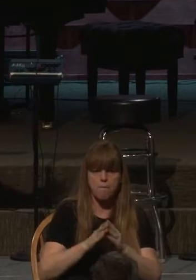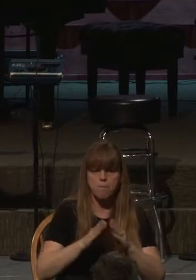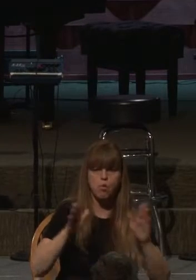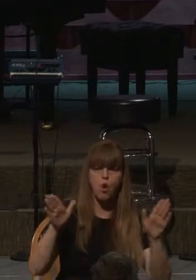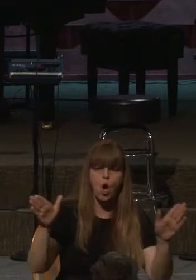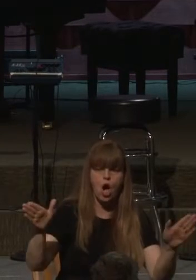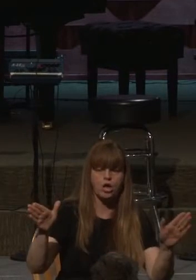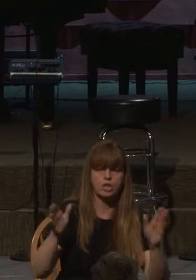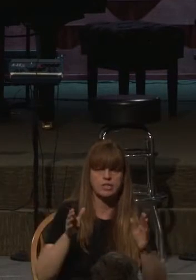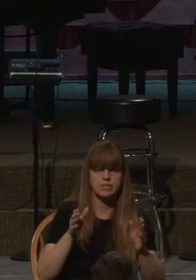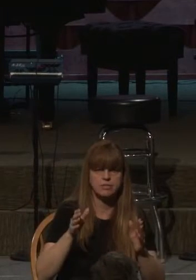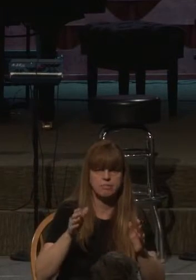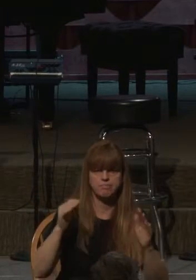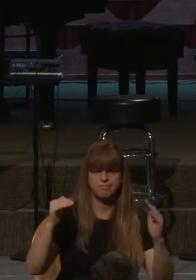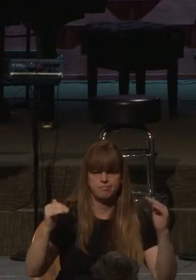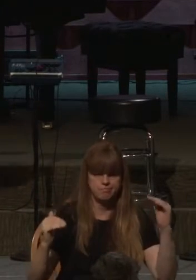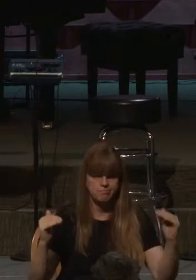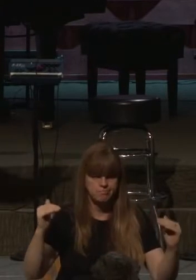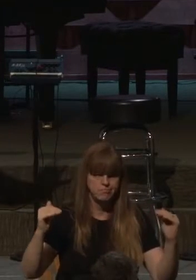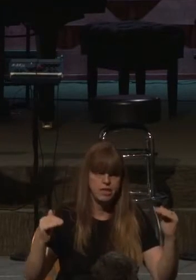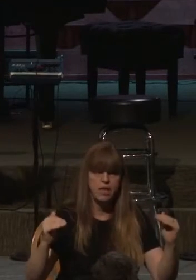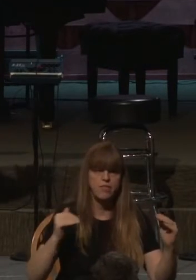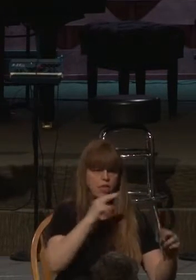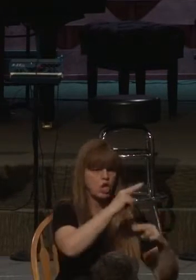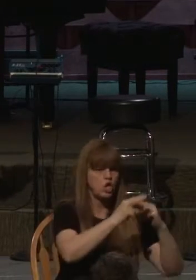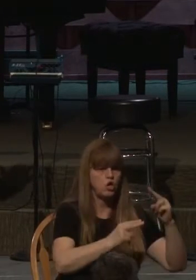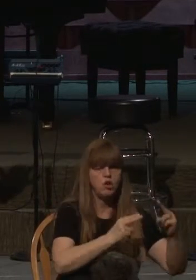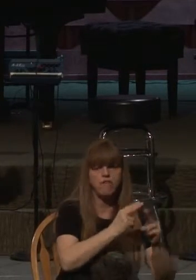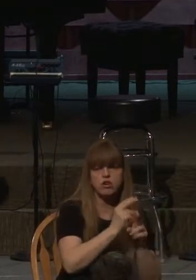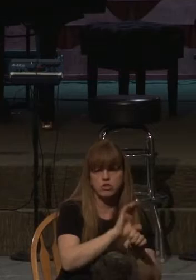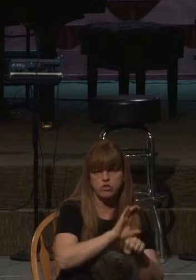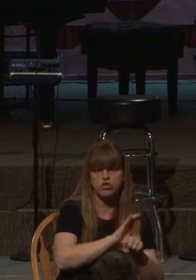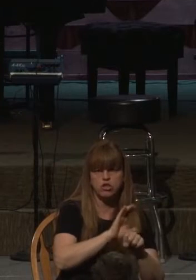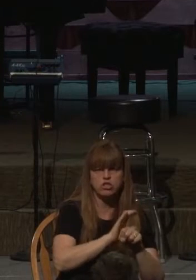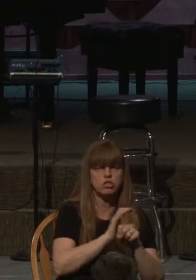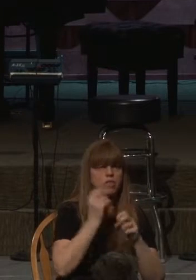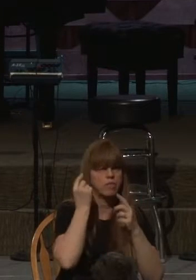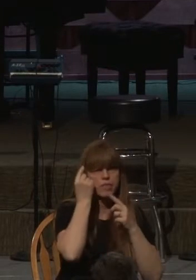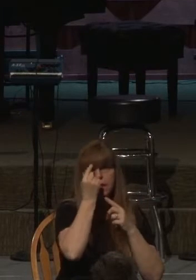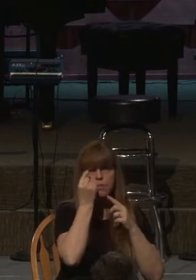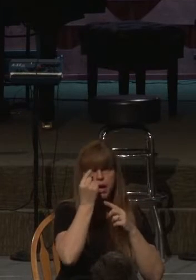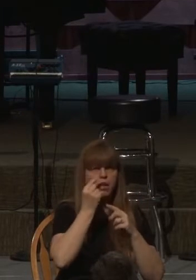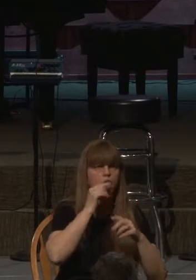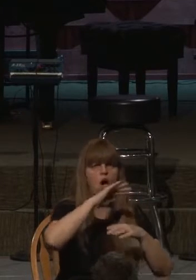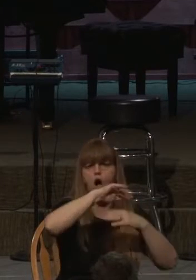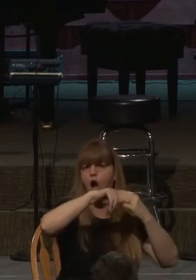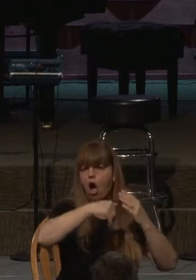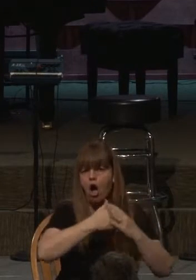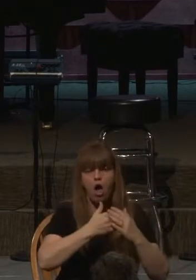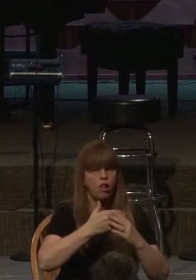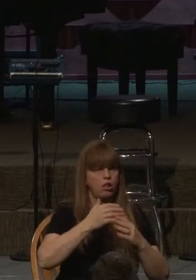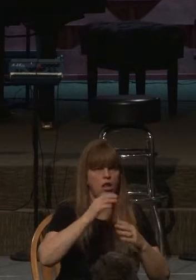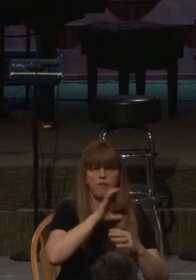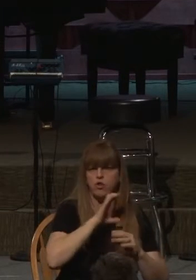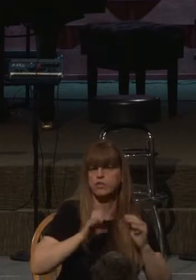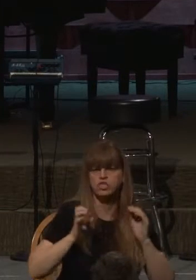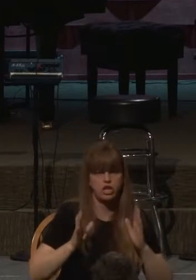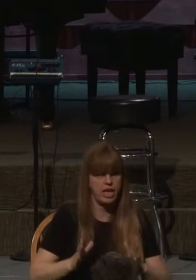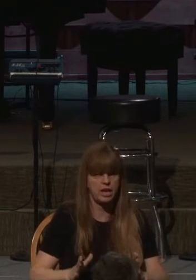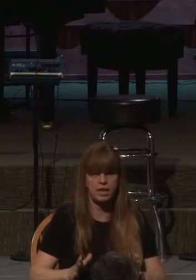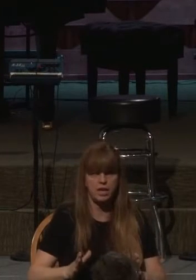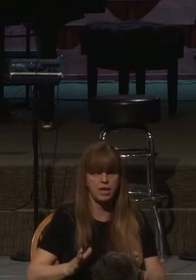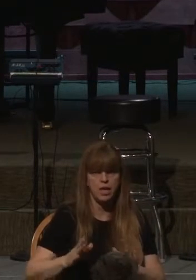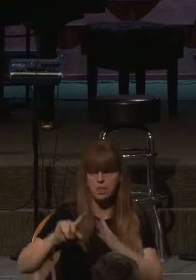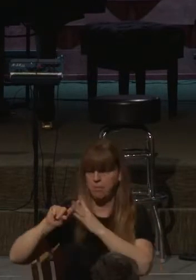scale. They kind of had the universal church in mind, and they're looking at the whole of Christendom. The